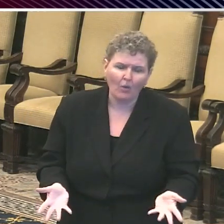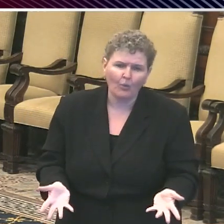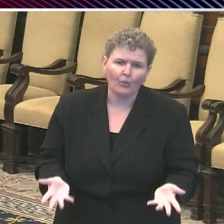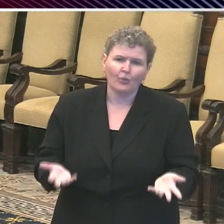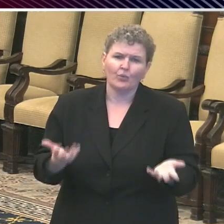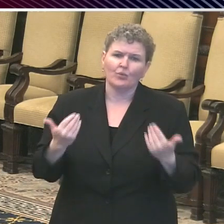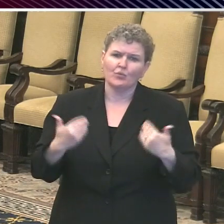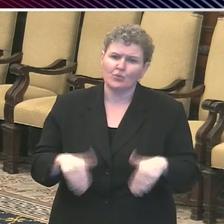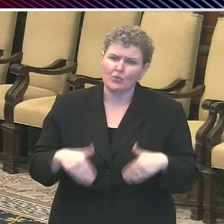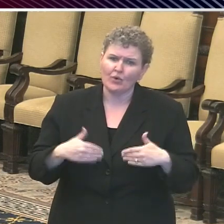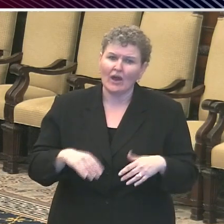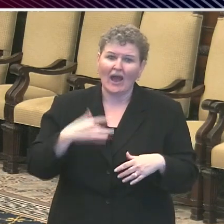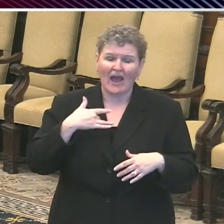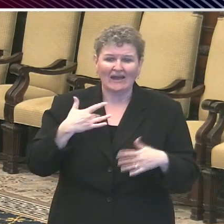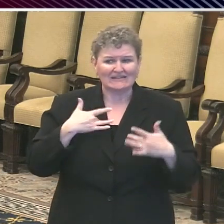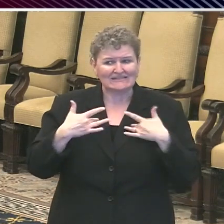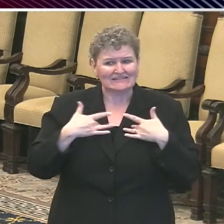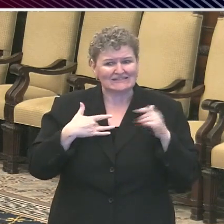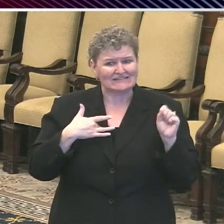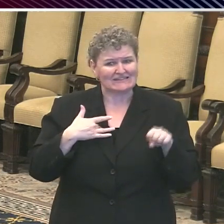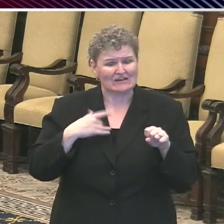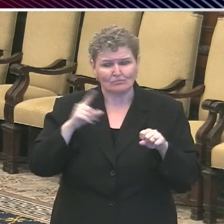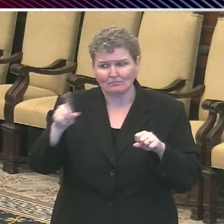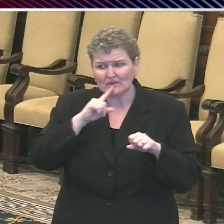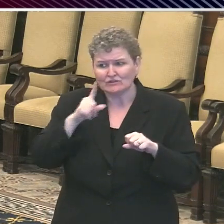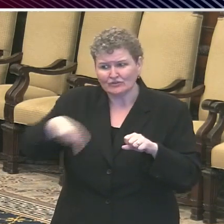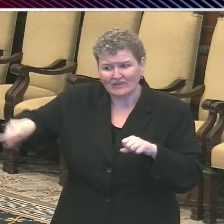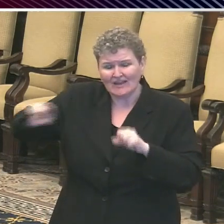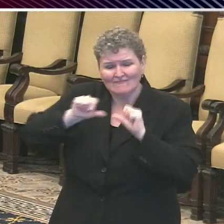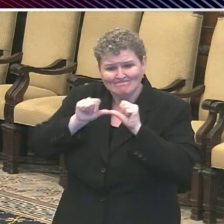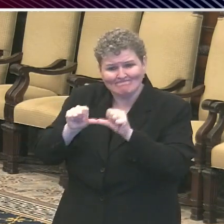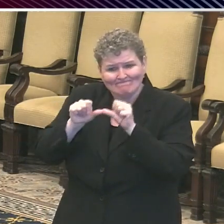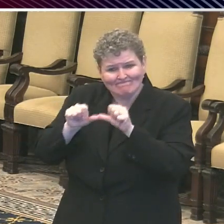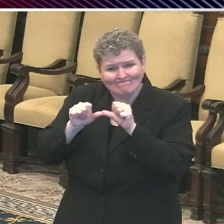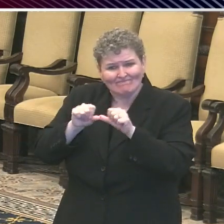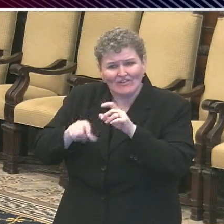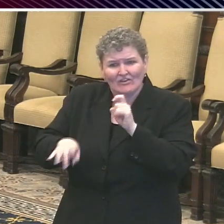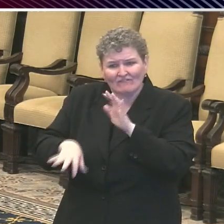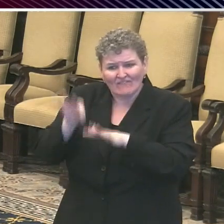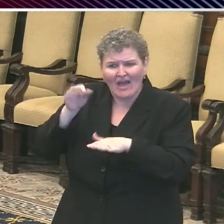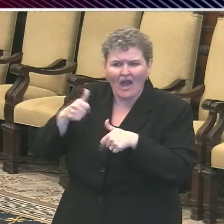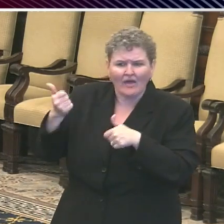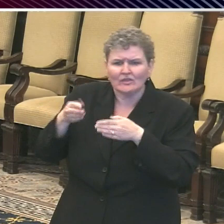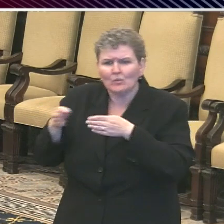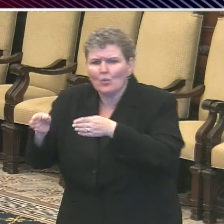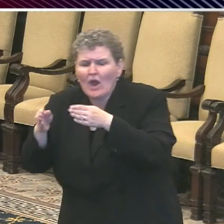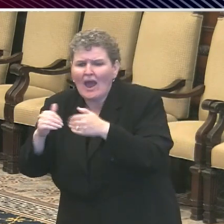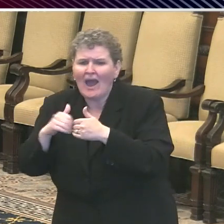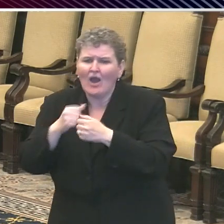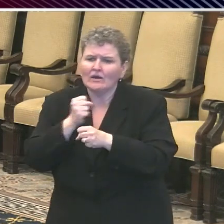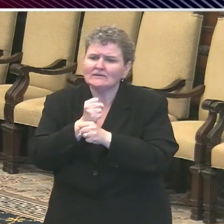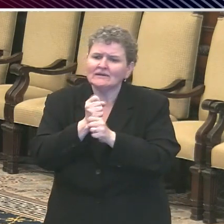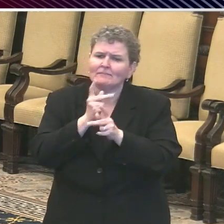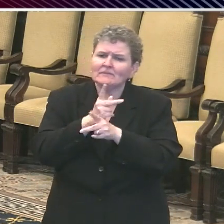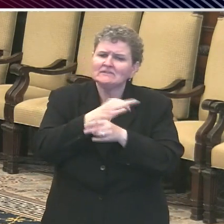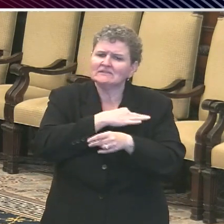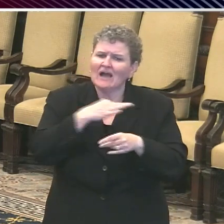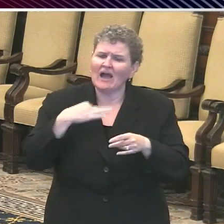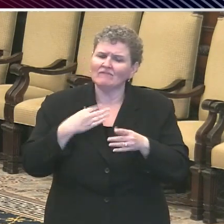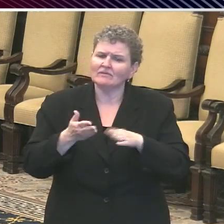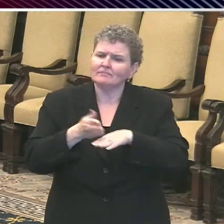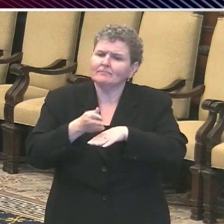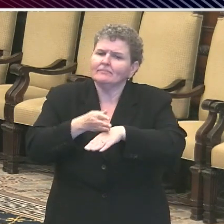have concerns about that. We're going to continue to try and make sure that we find a way to get our staffing levels back up and improve our services for our